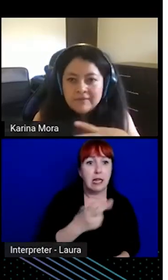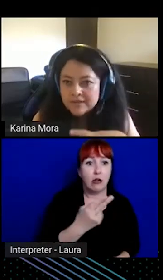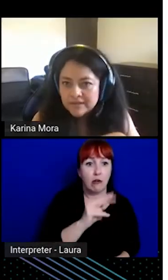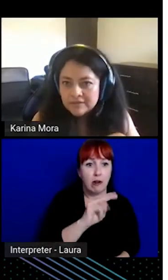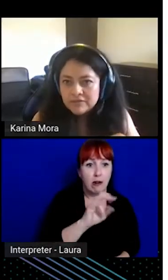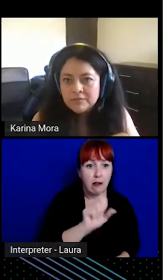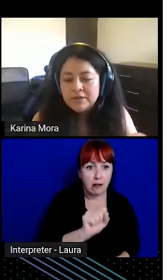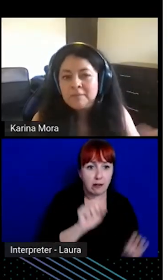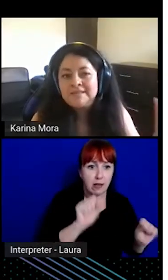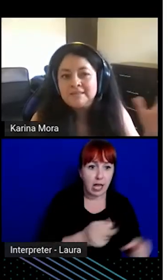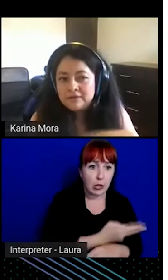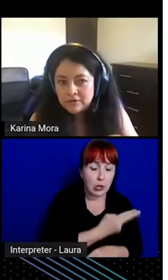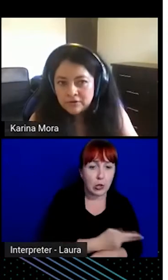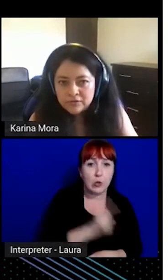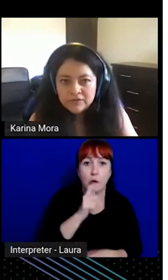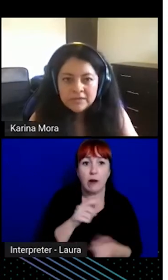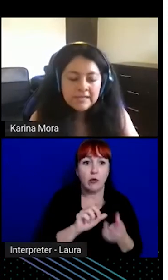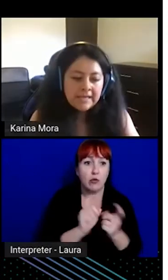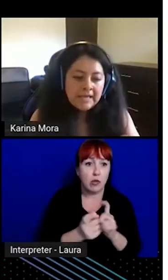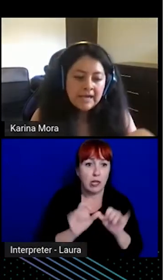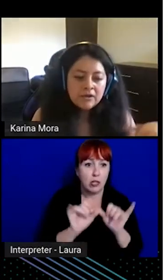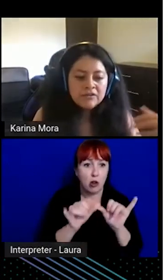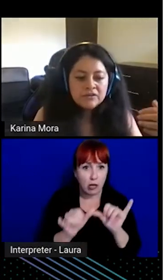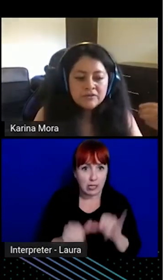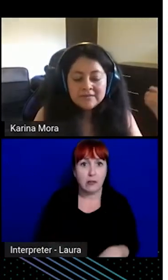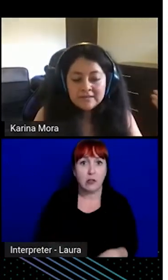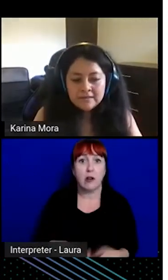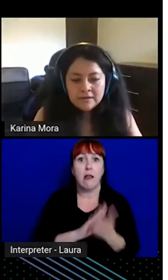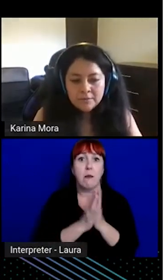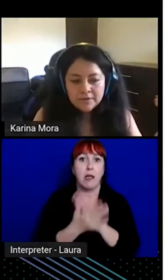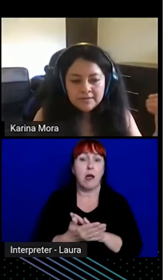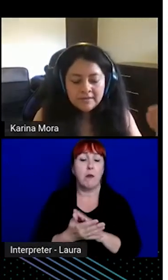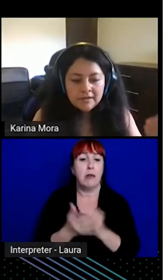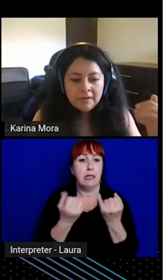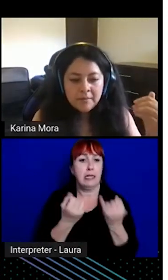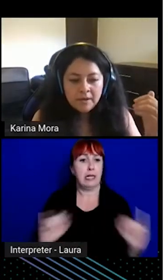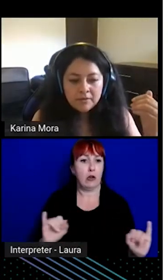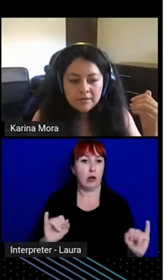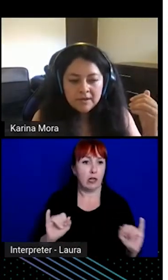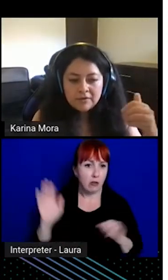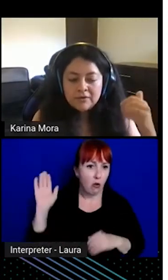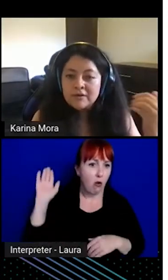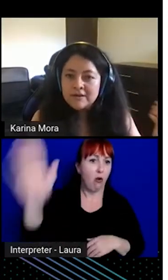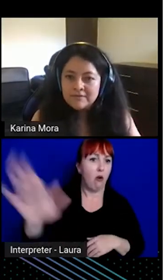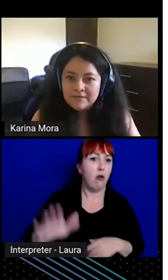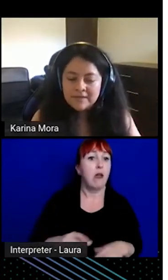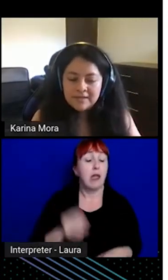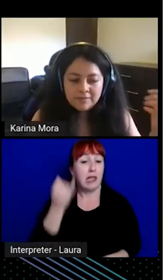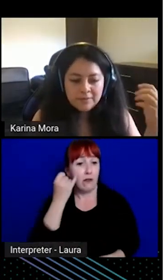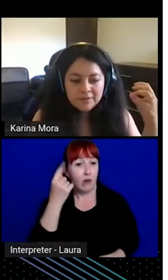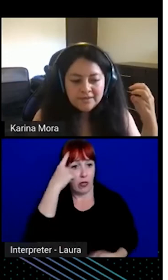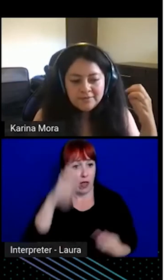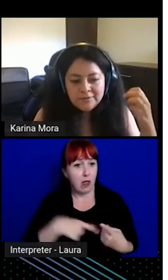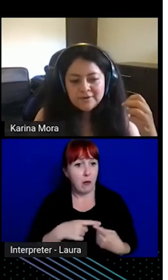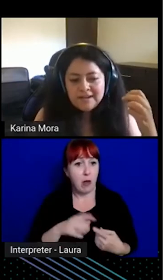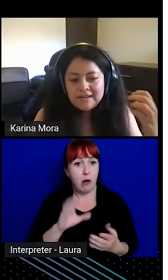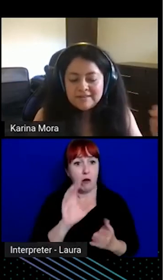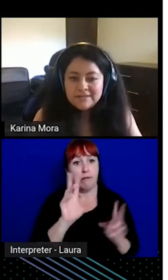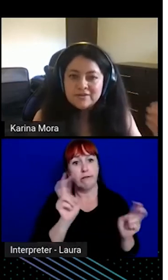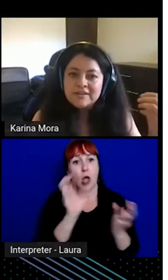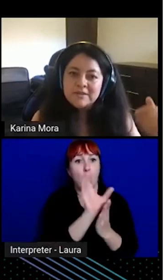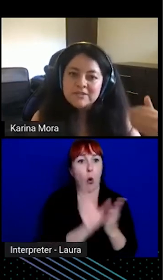architecture, everything to become asynchronous. And also consider if you are thinking about a choreography, if